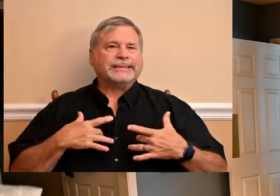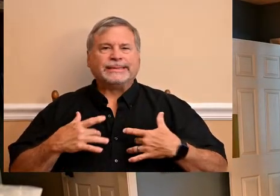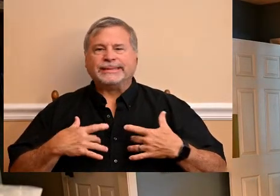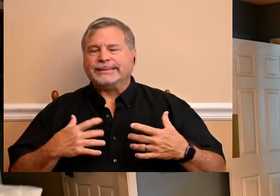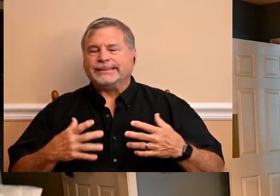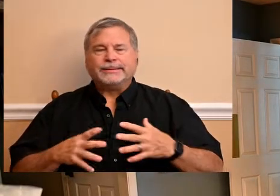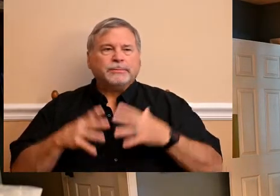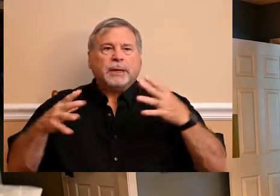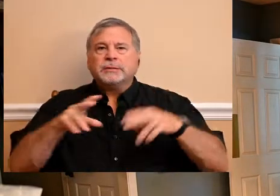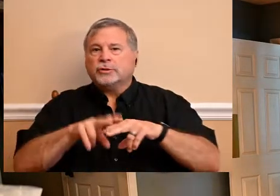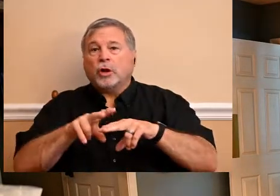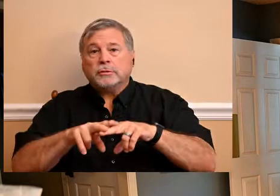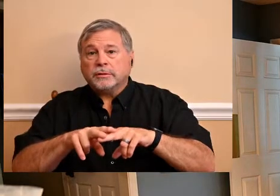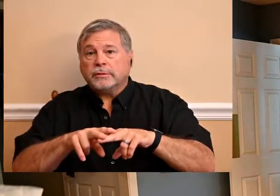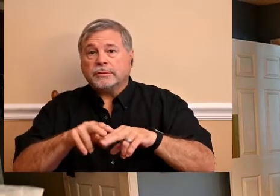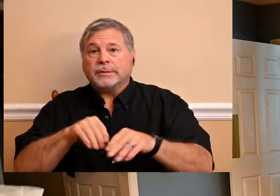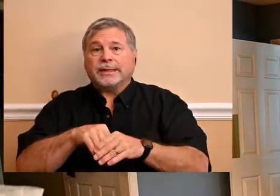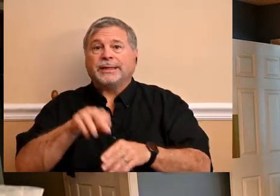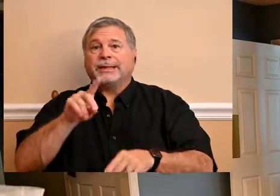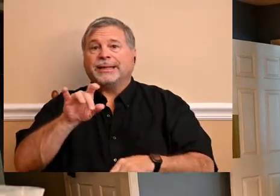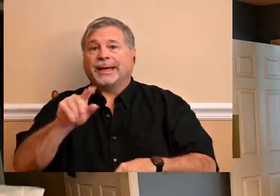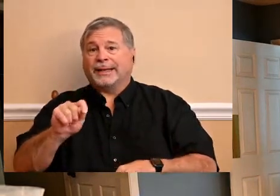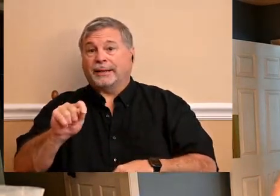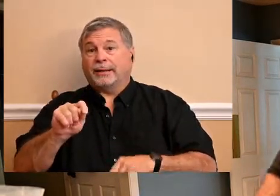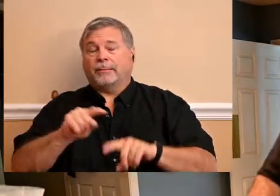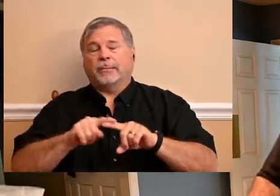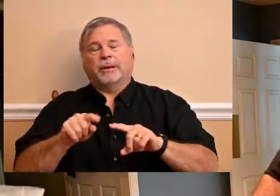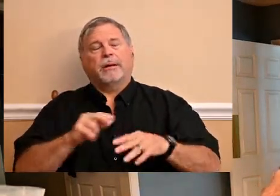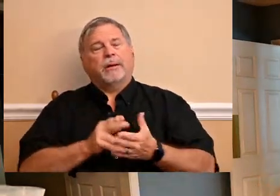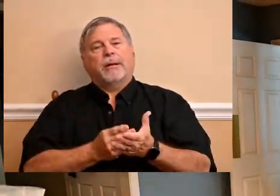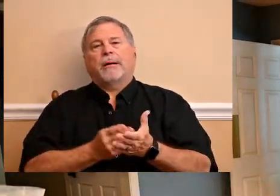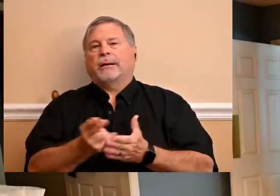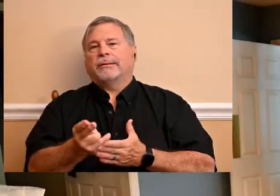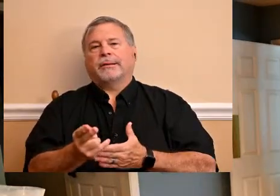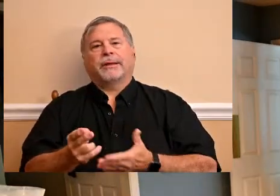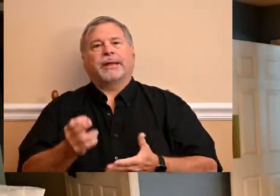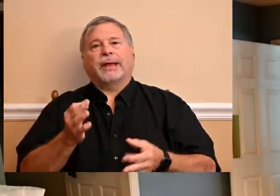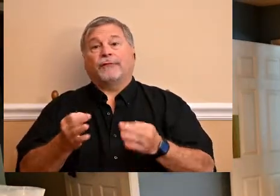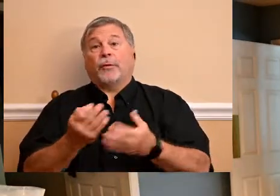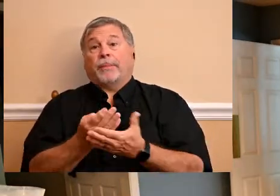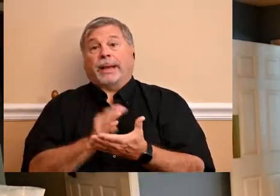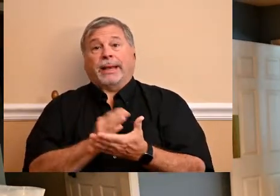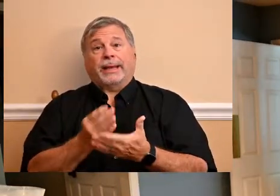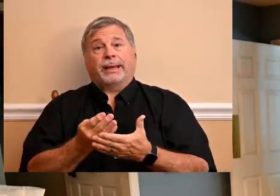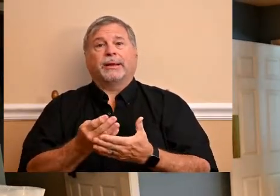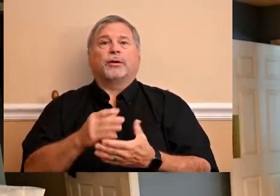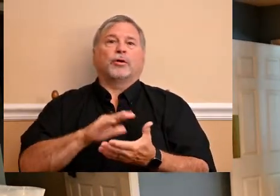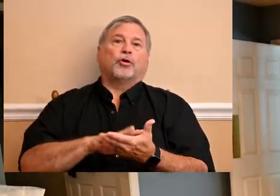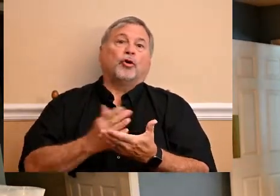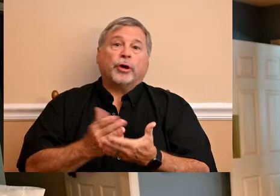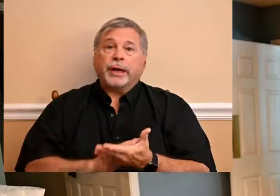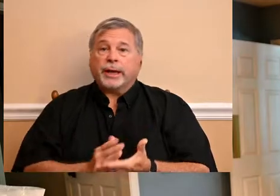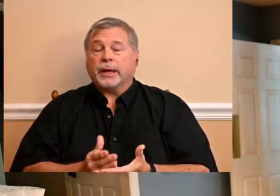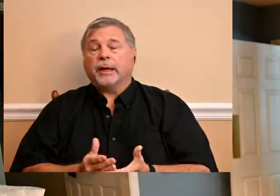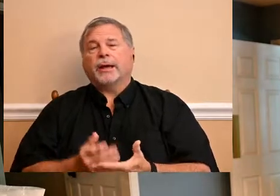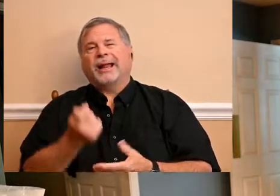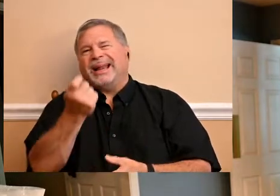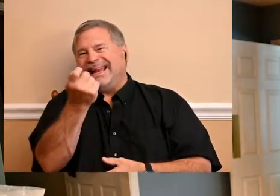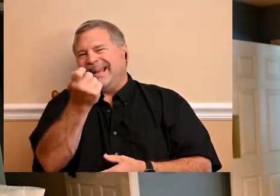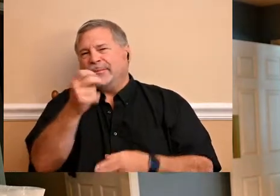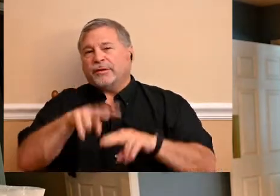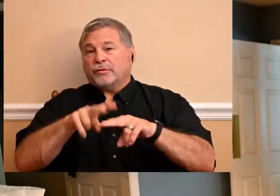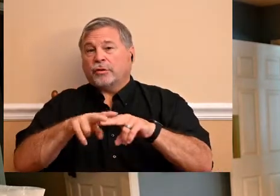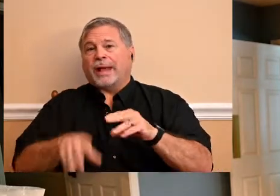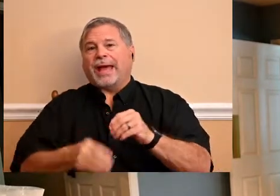salt. They're always worried about having too much salt in their diet. Honestly, when you're baking and